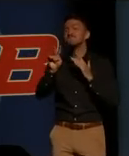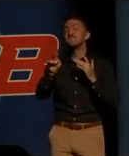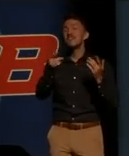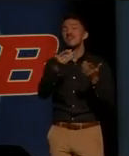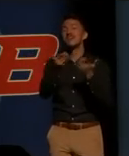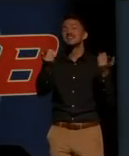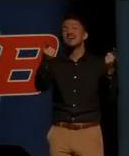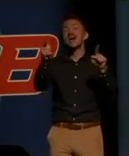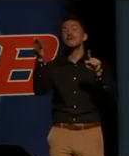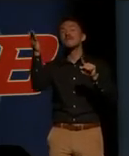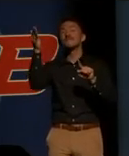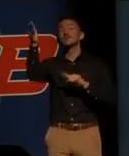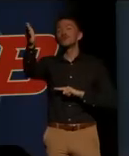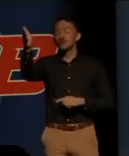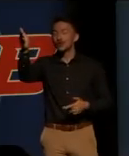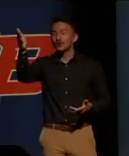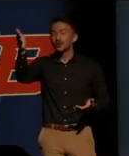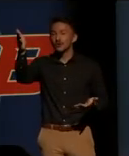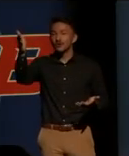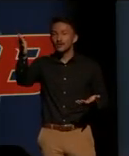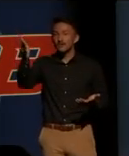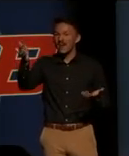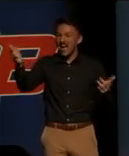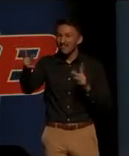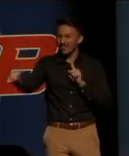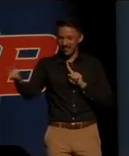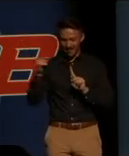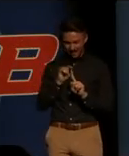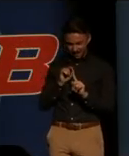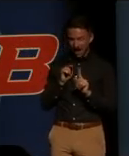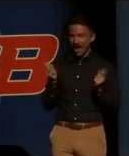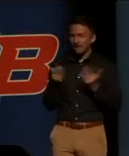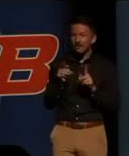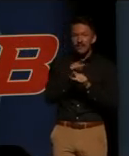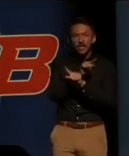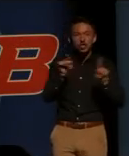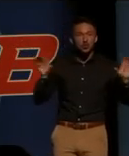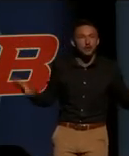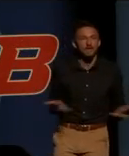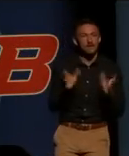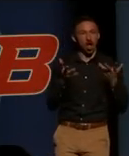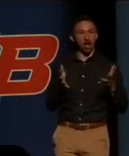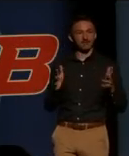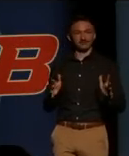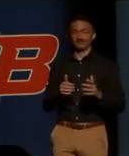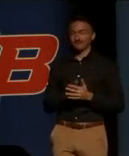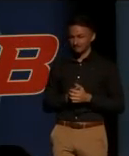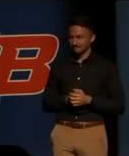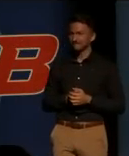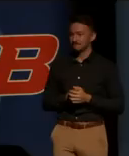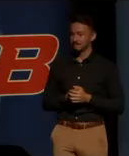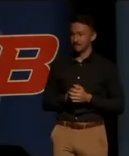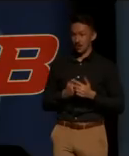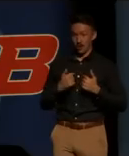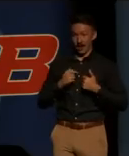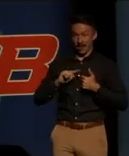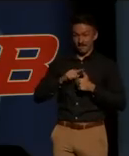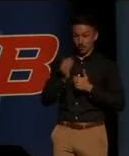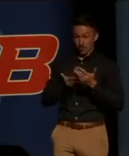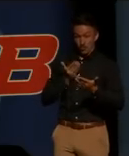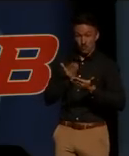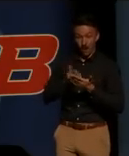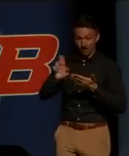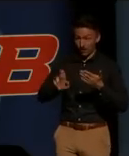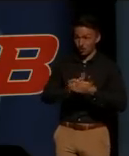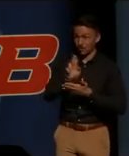that has to do with what you've already done. When I first arrived at Boise State and came to this very